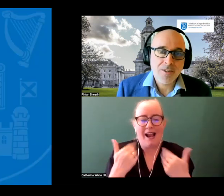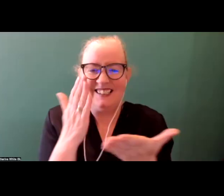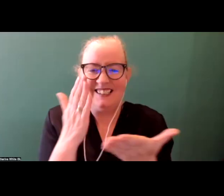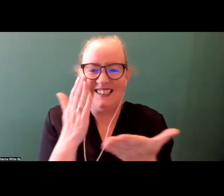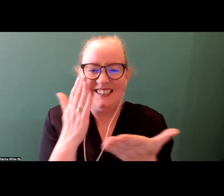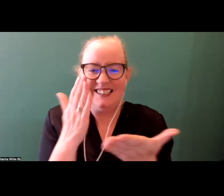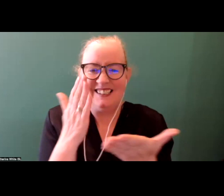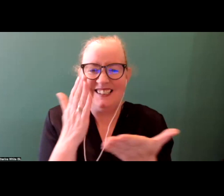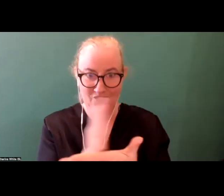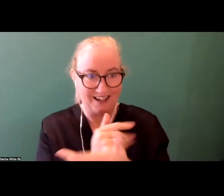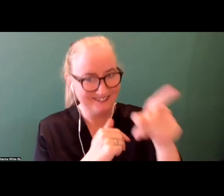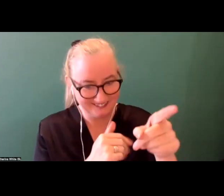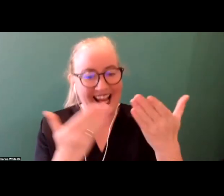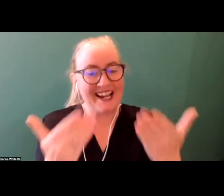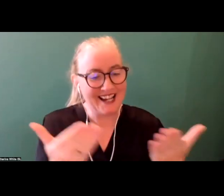point.